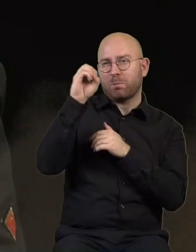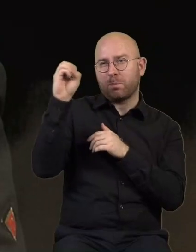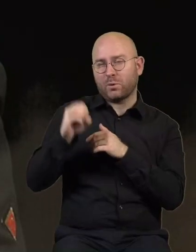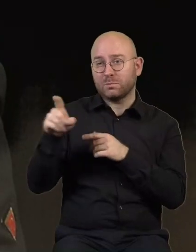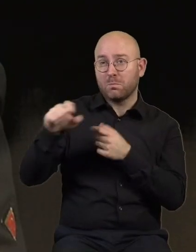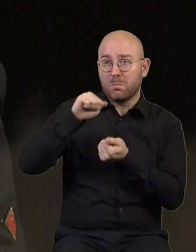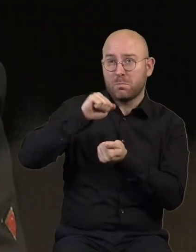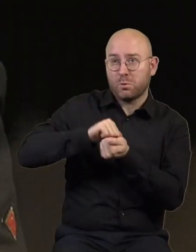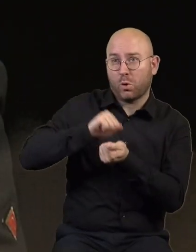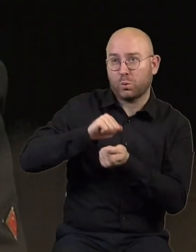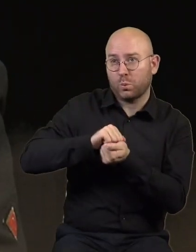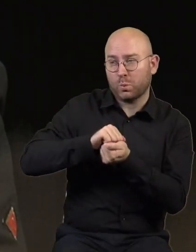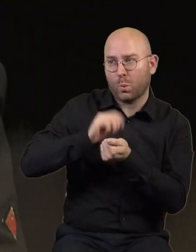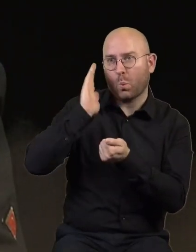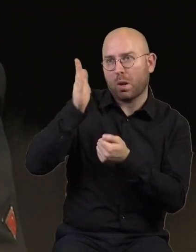is,